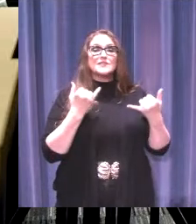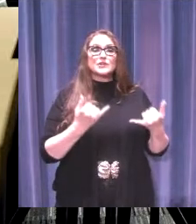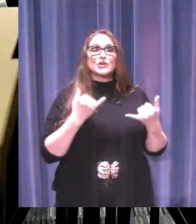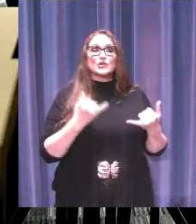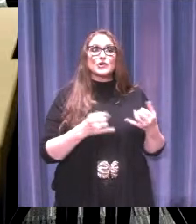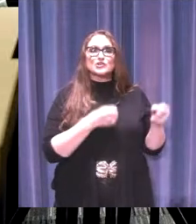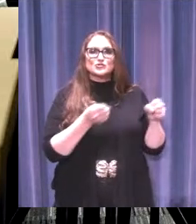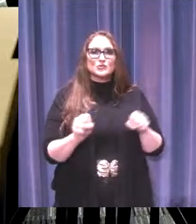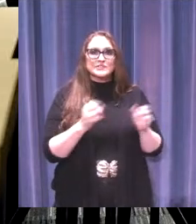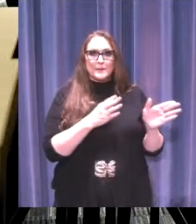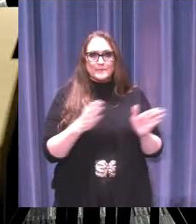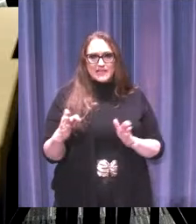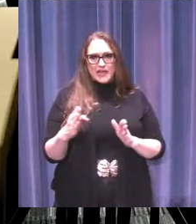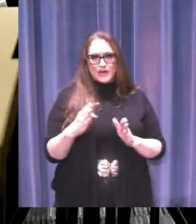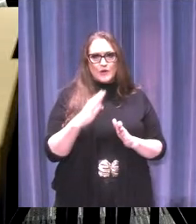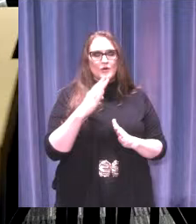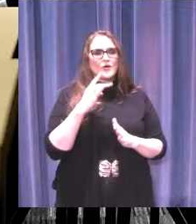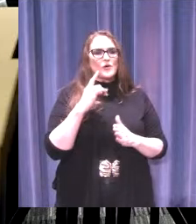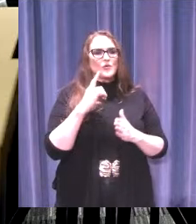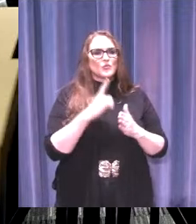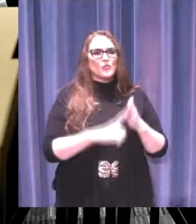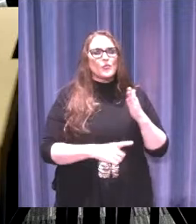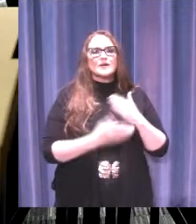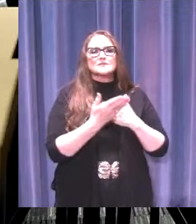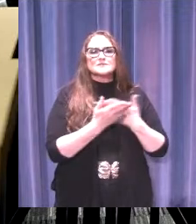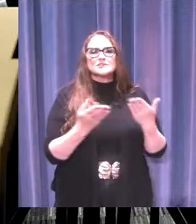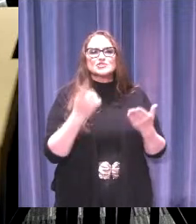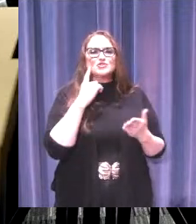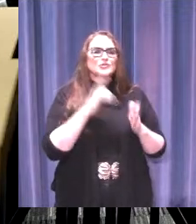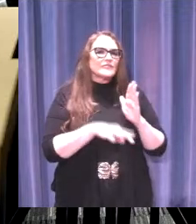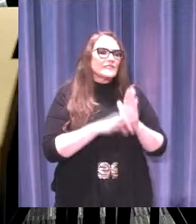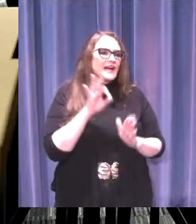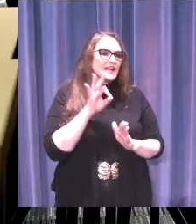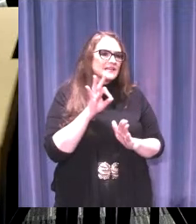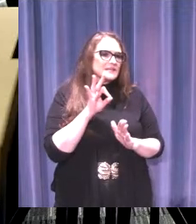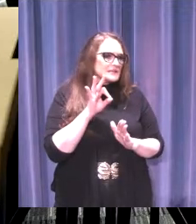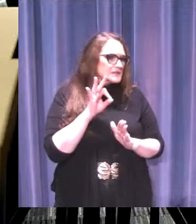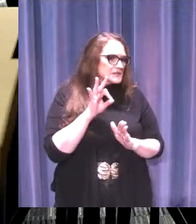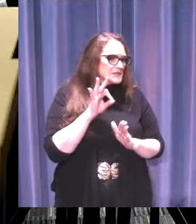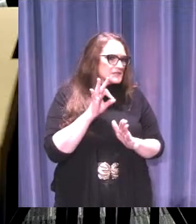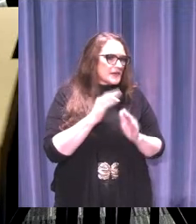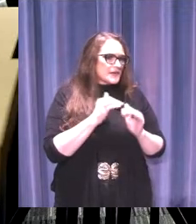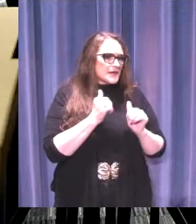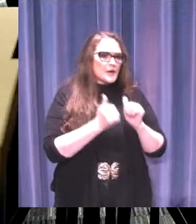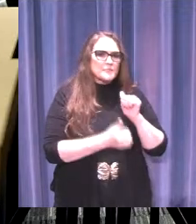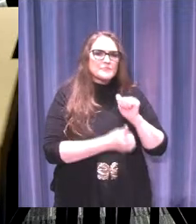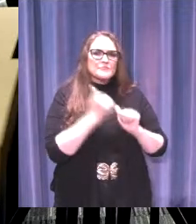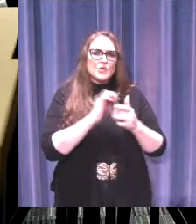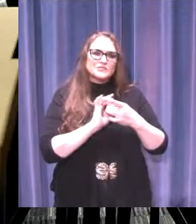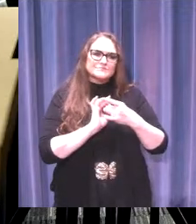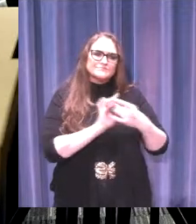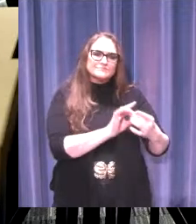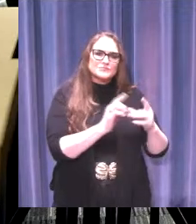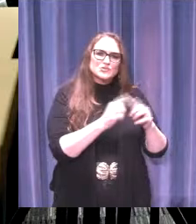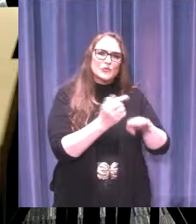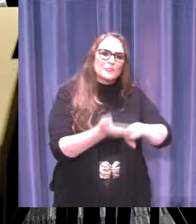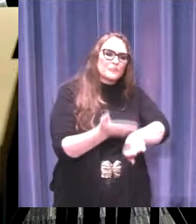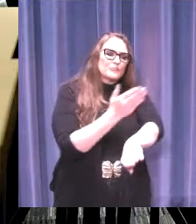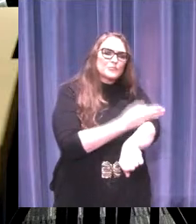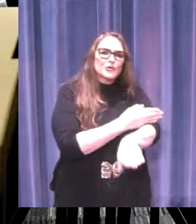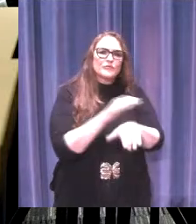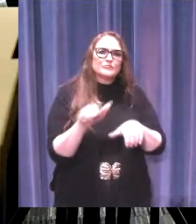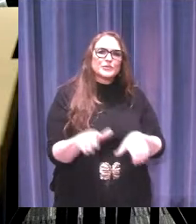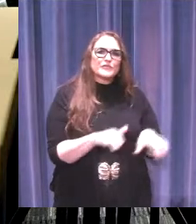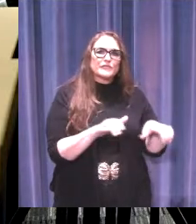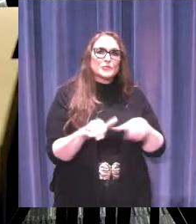strategic plan, what elements did you find most conducive to improved performance,